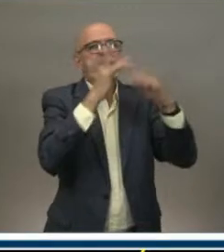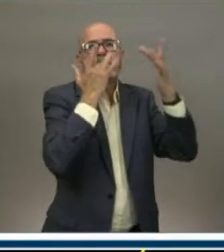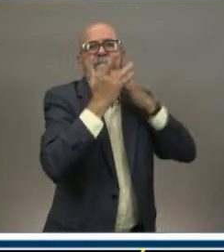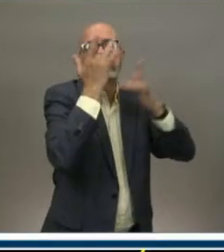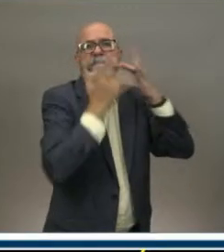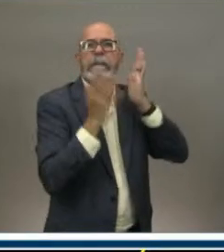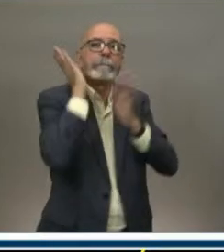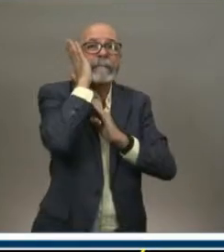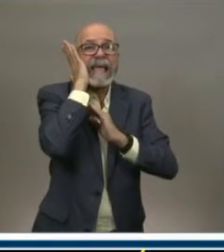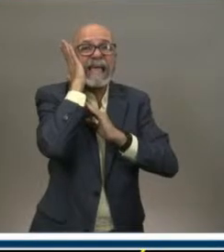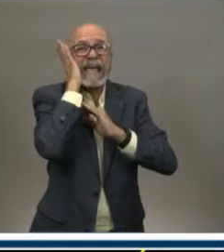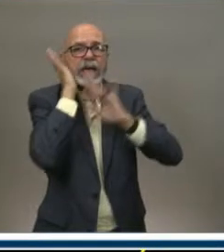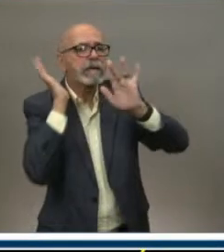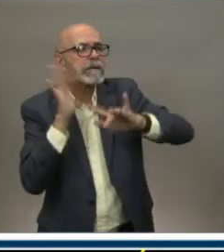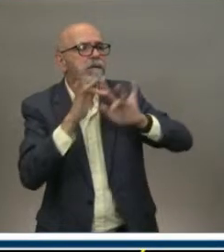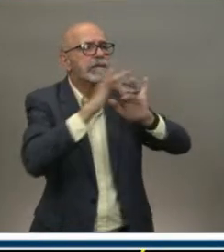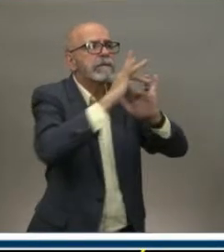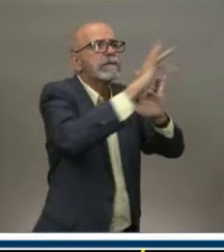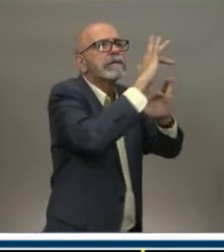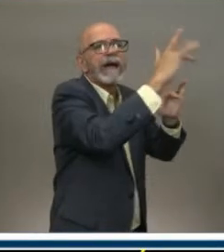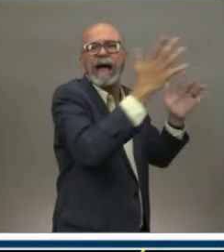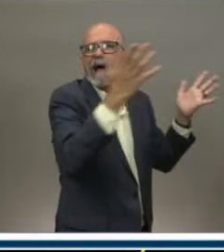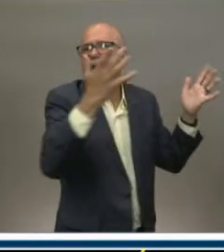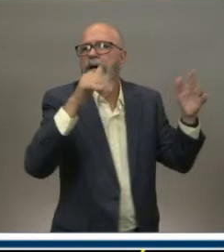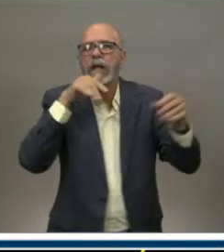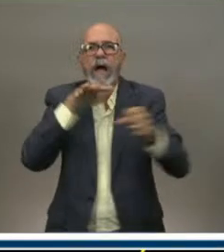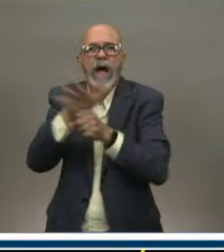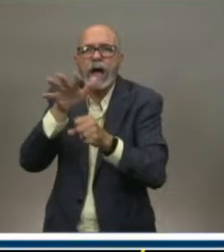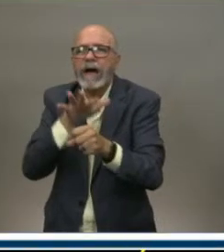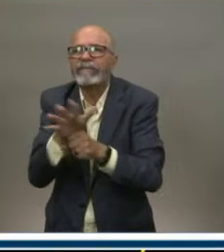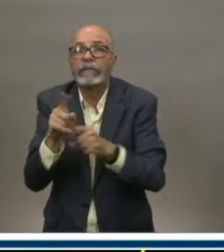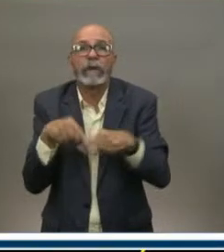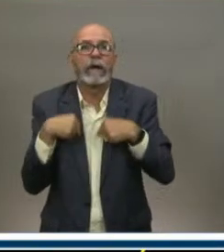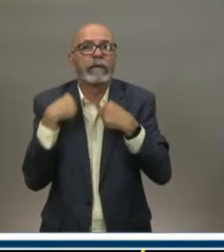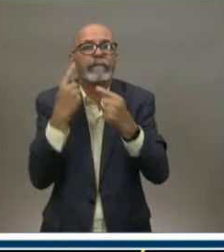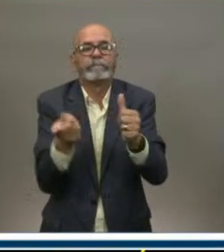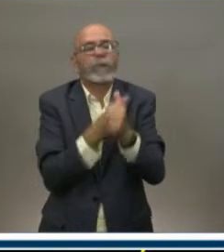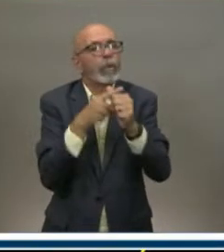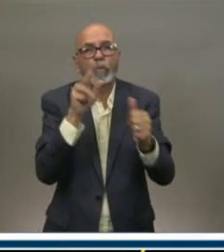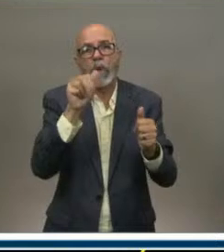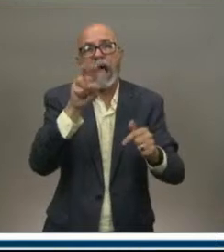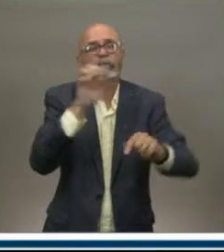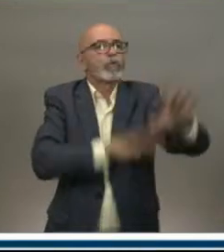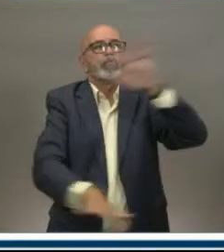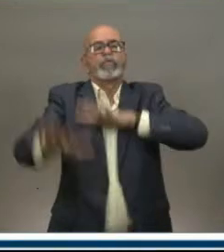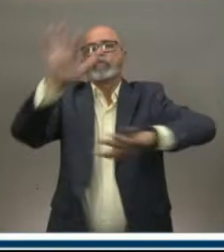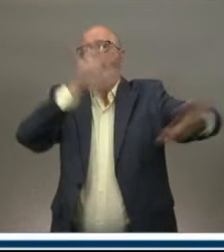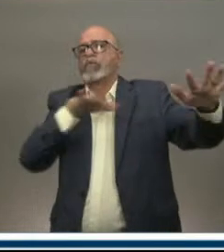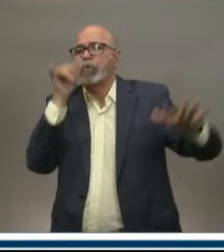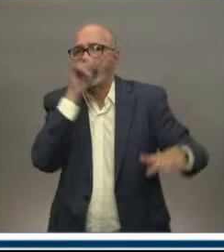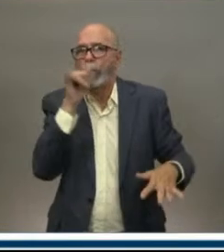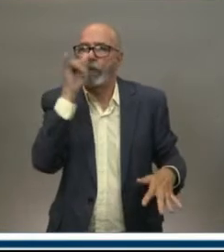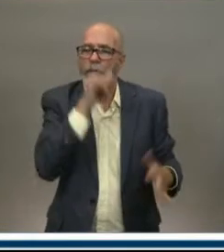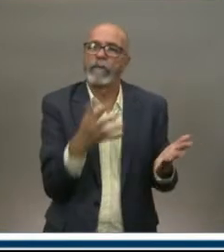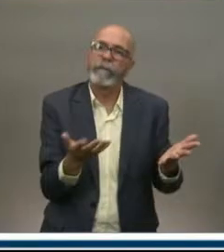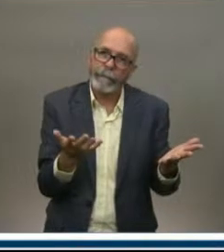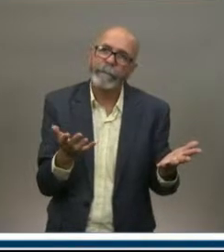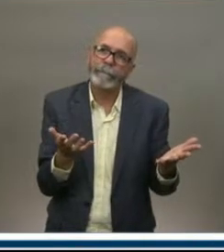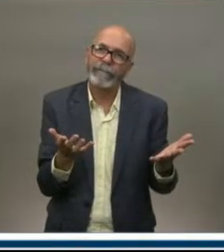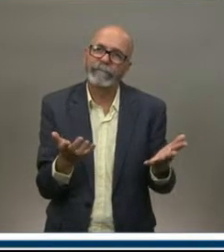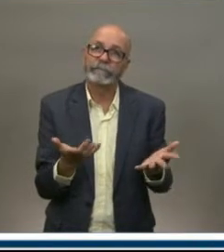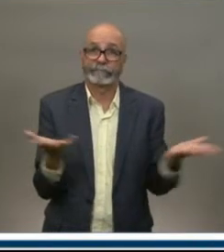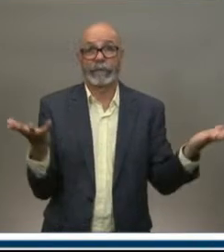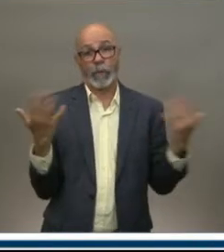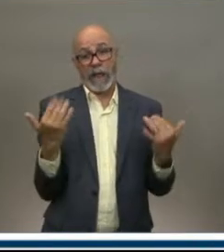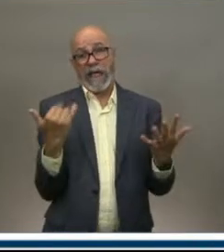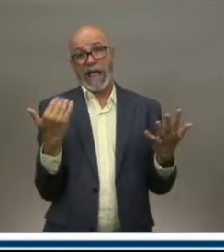support that at the Northwood site since that first wave. So really, I think perhaps it wasn't highlighted or stressed because it's something we've been